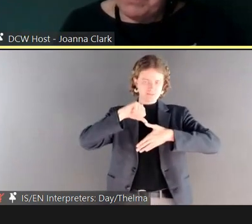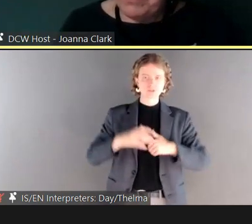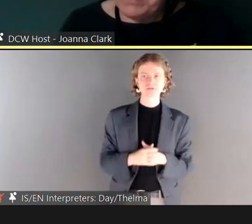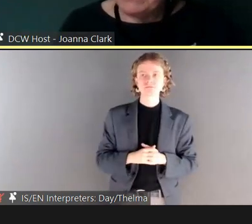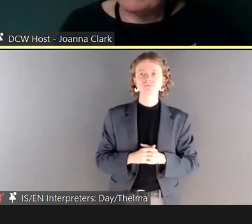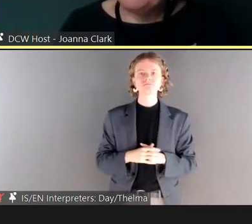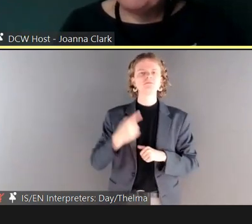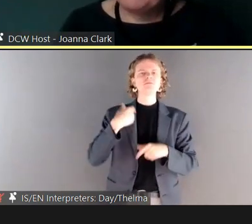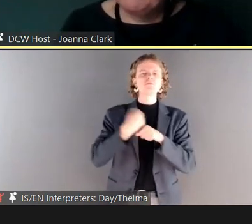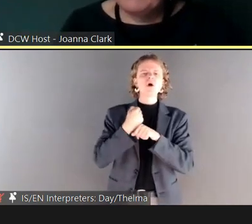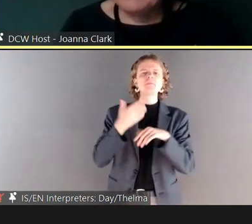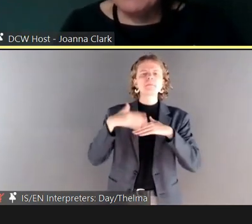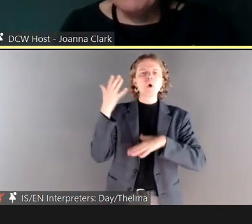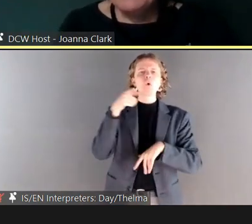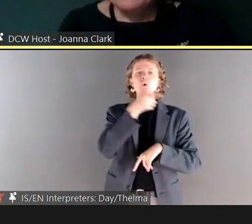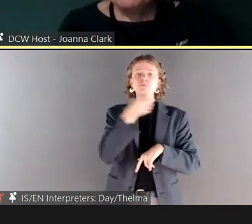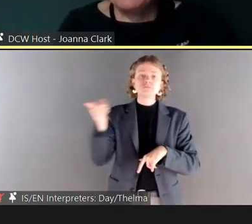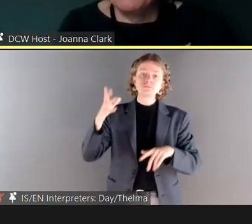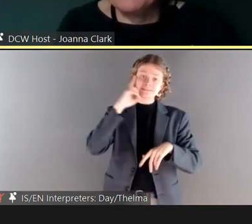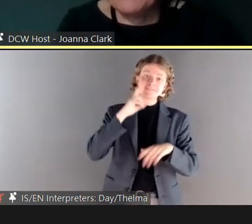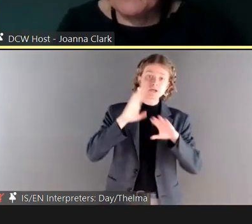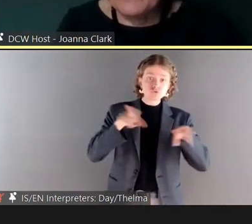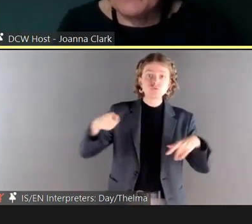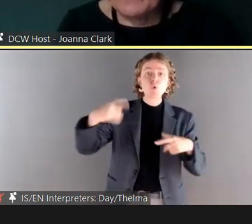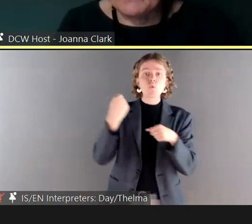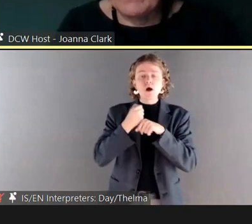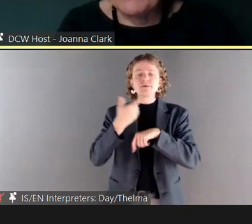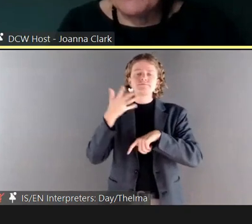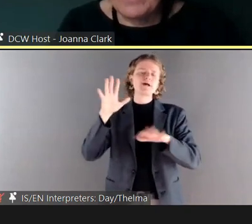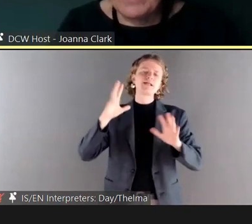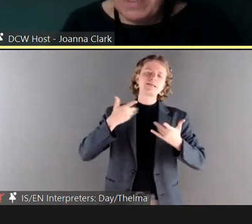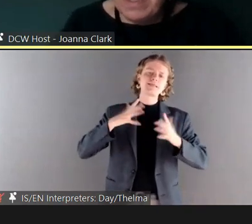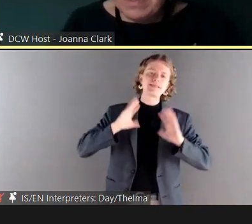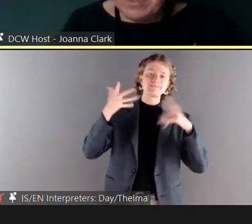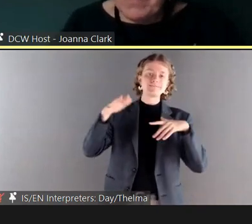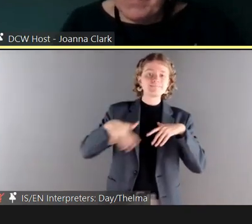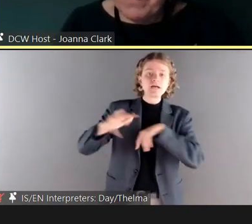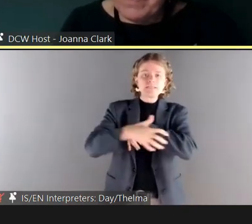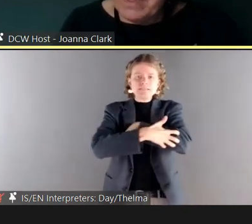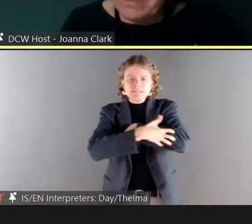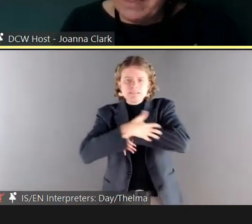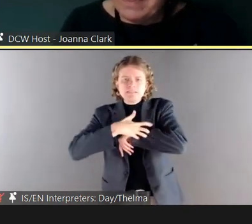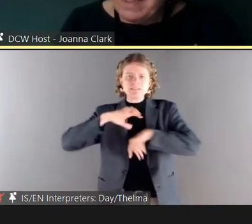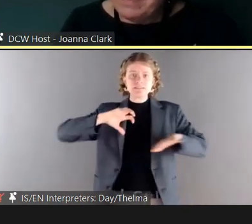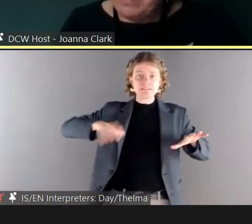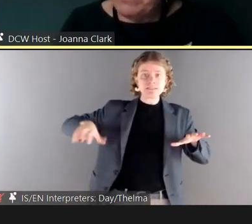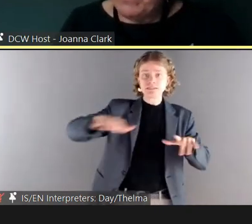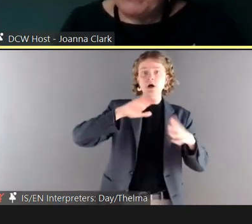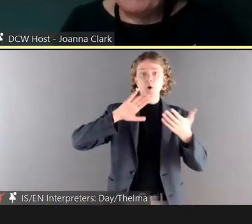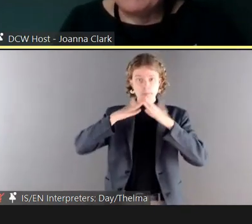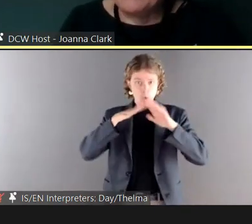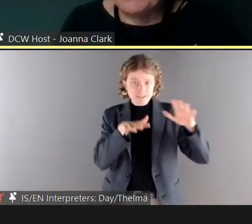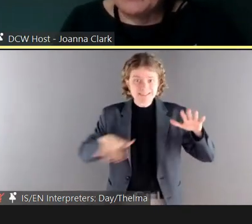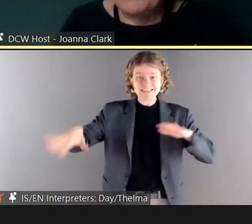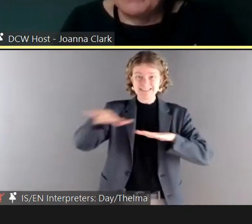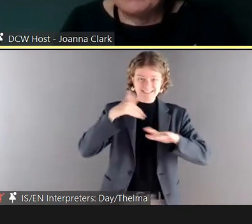low-income communities. So we hope through this webinar to share some of the learning and what